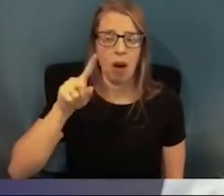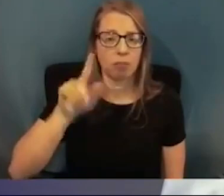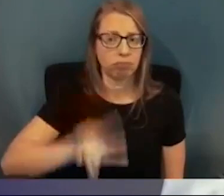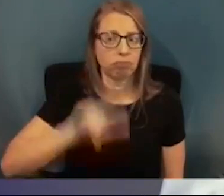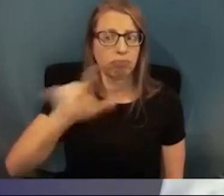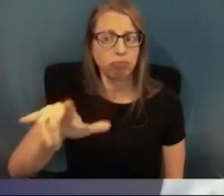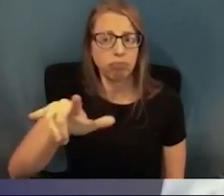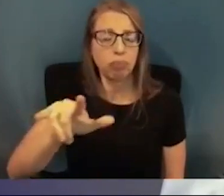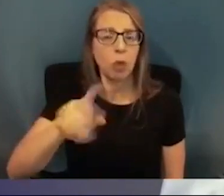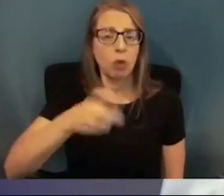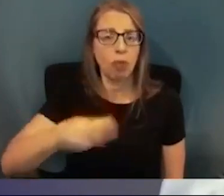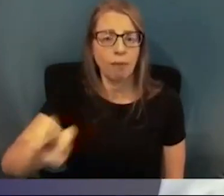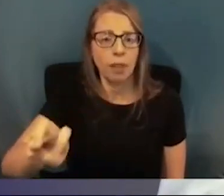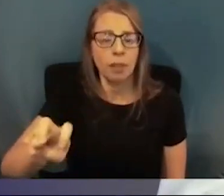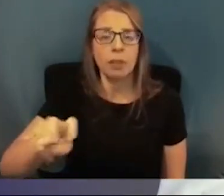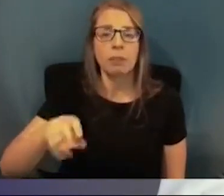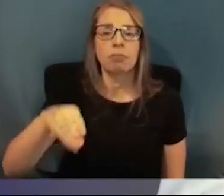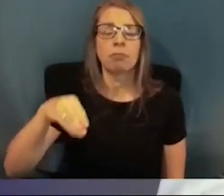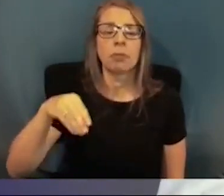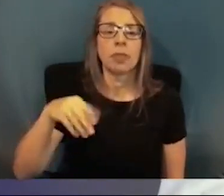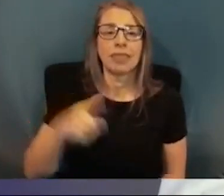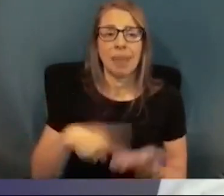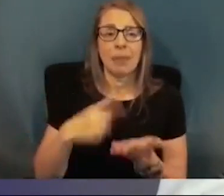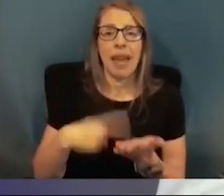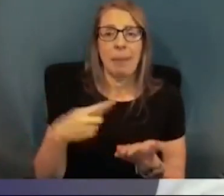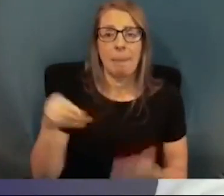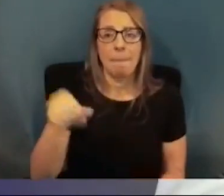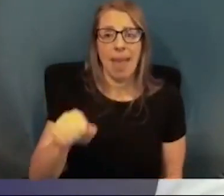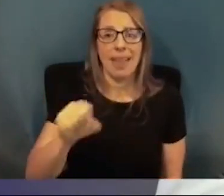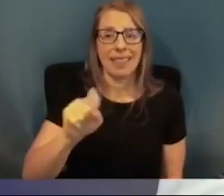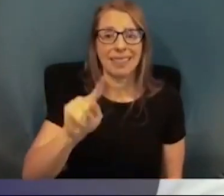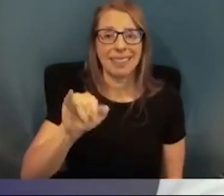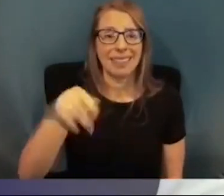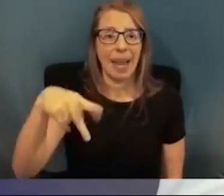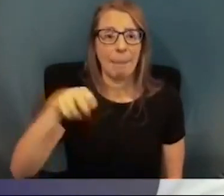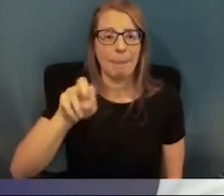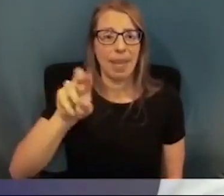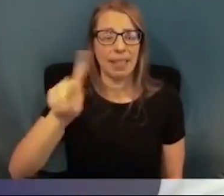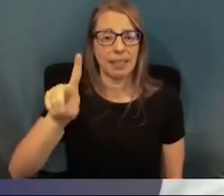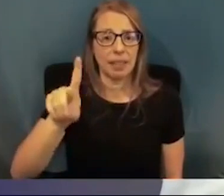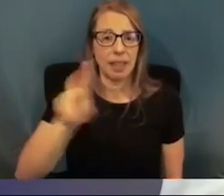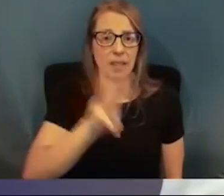a stipend. And all you need to do is go to